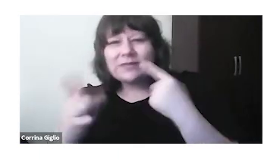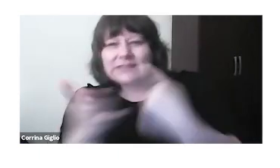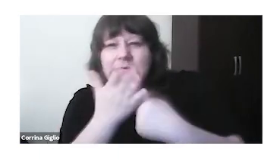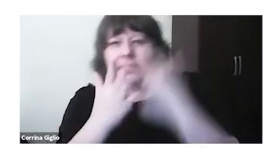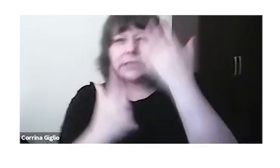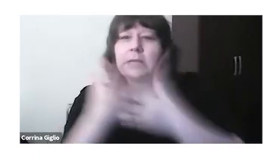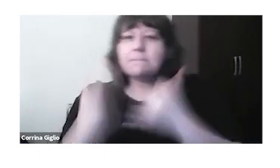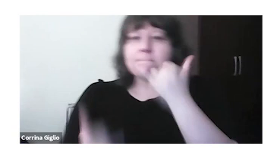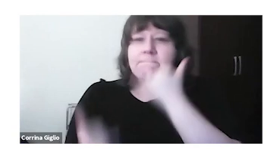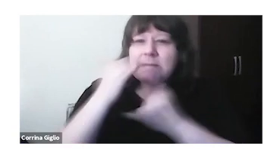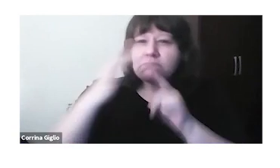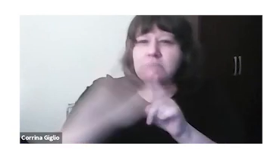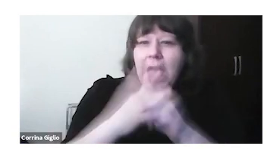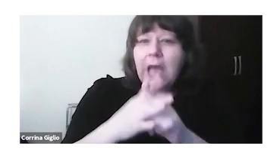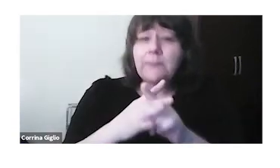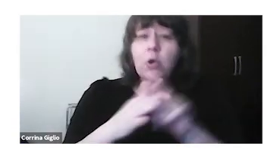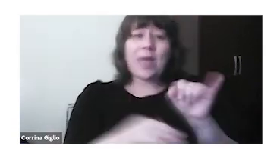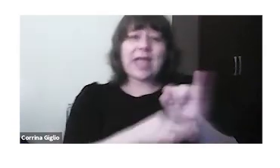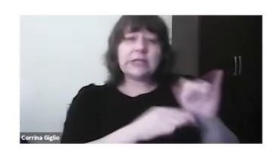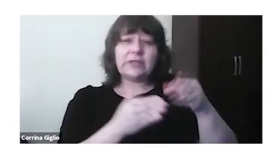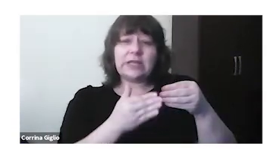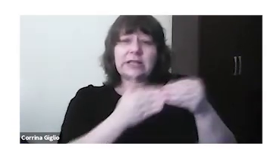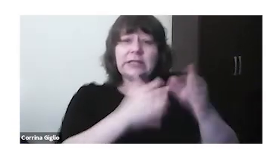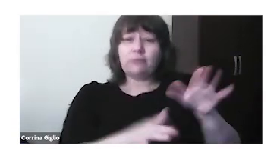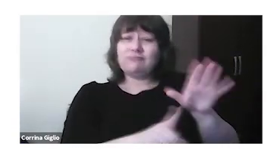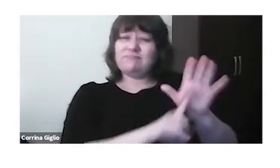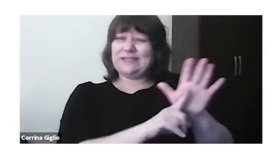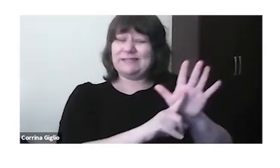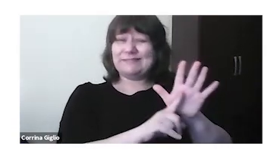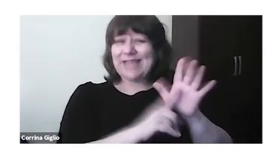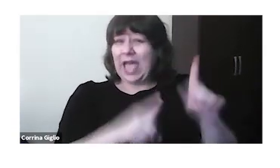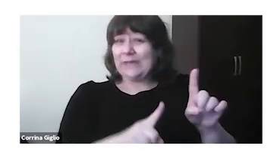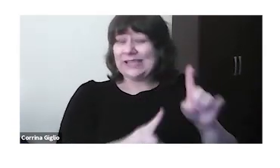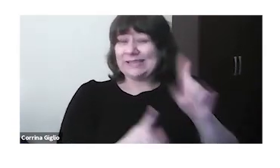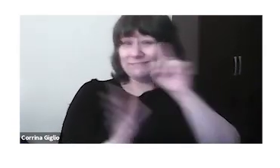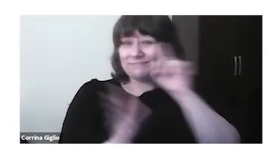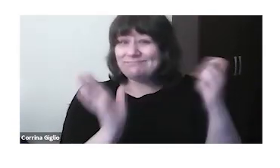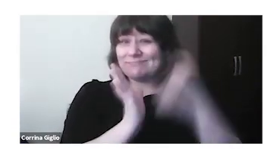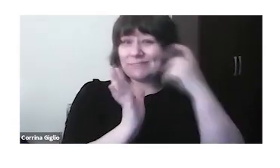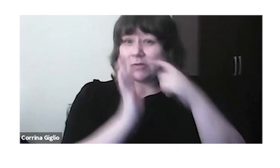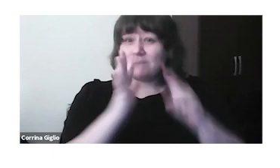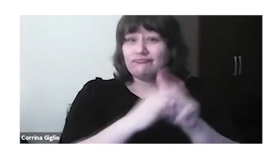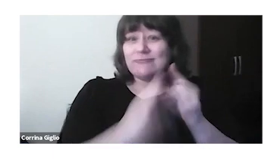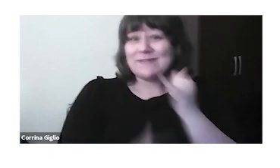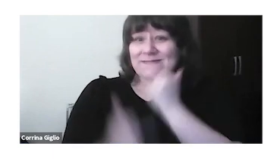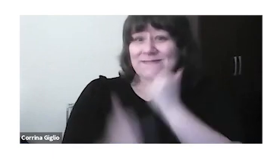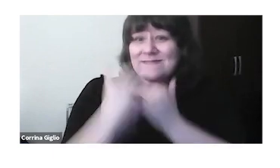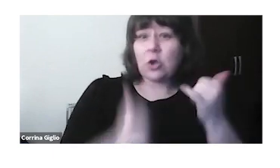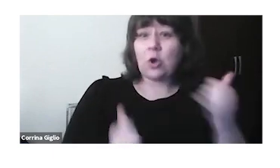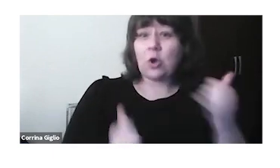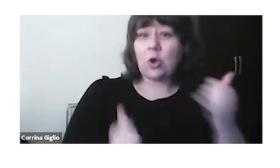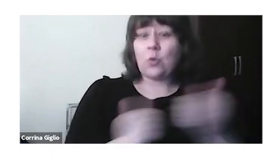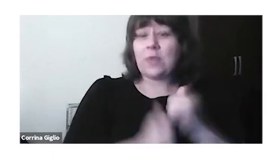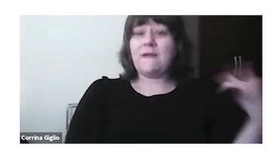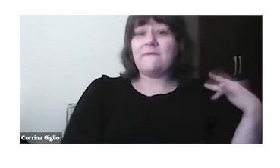how industry leaders have sort of made mistakes, common mistakes that are made in the fashion industry. And we finally want